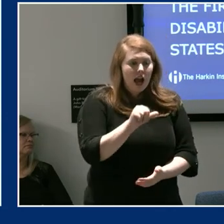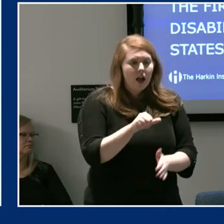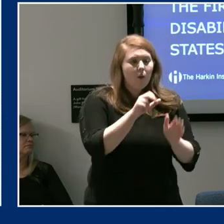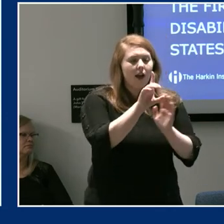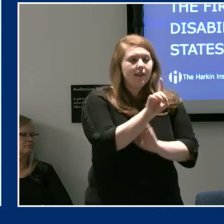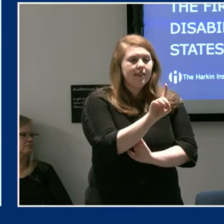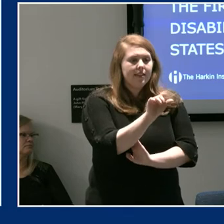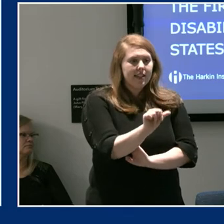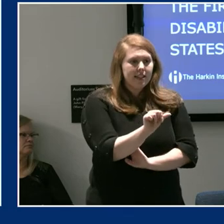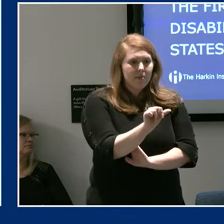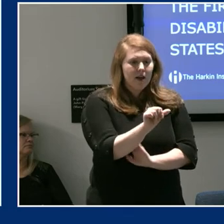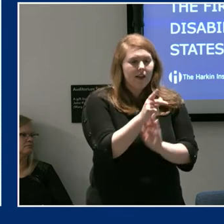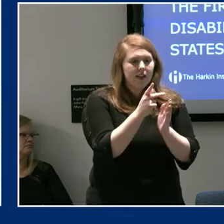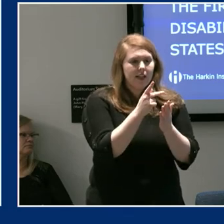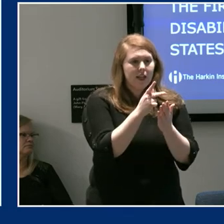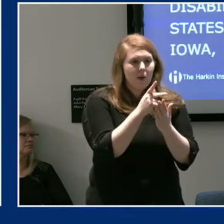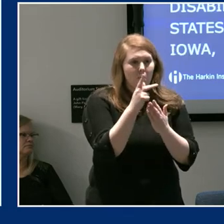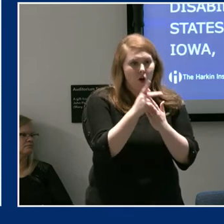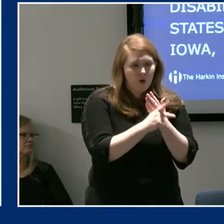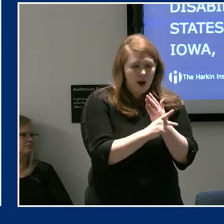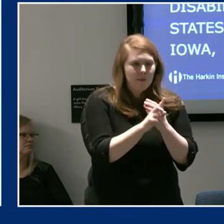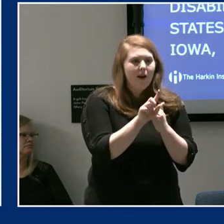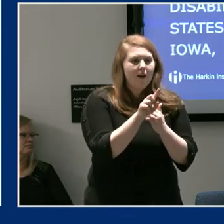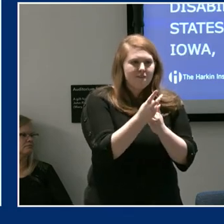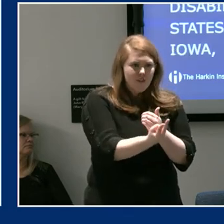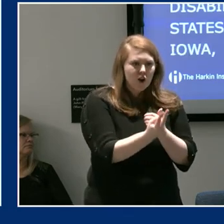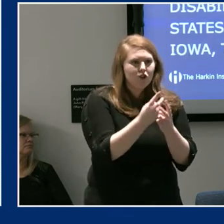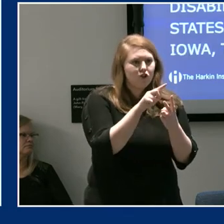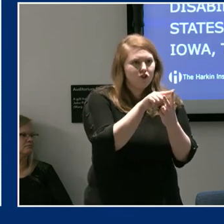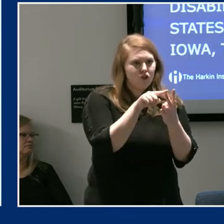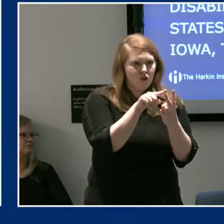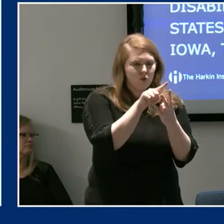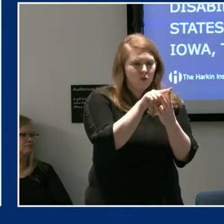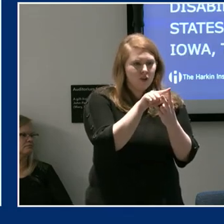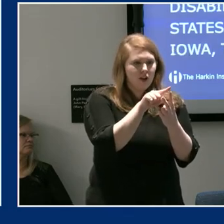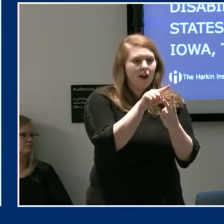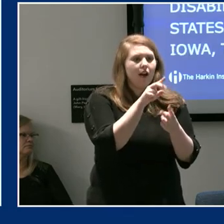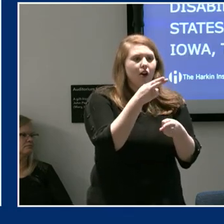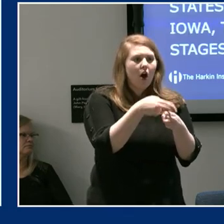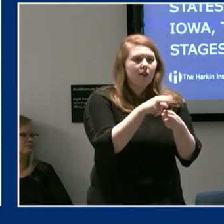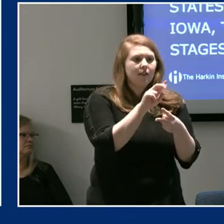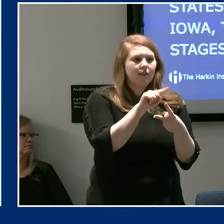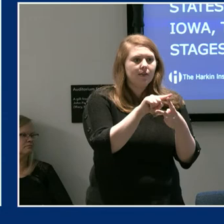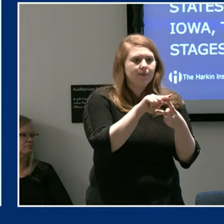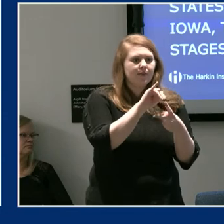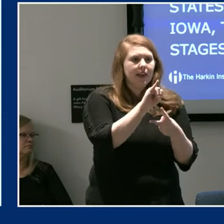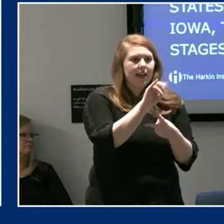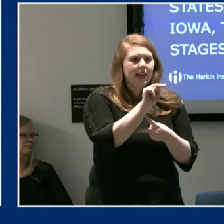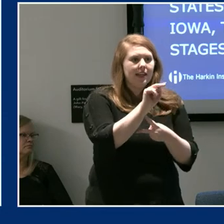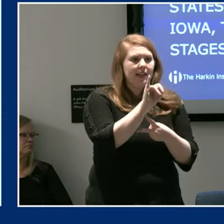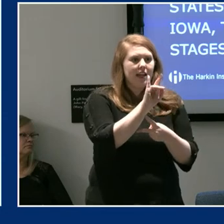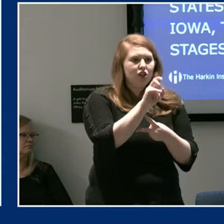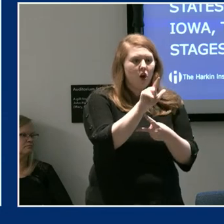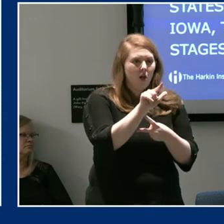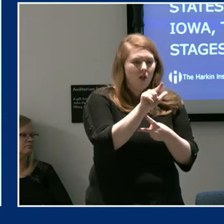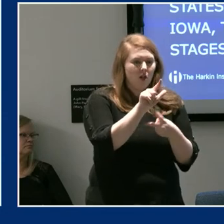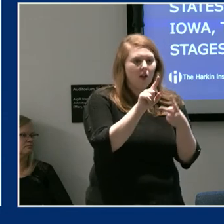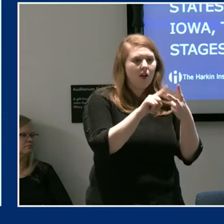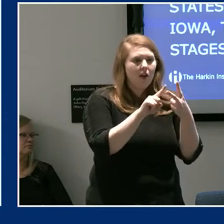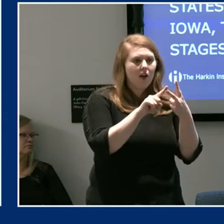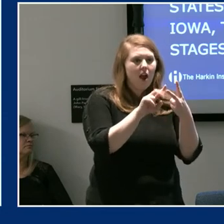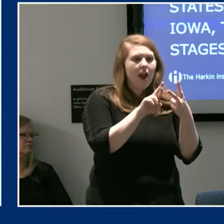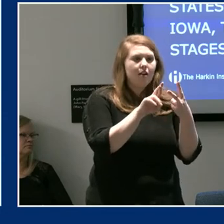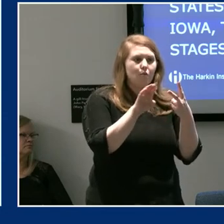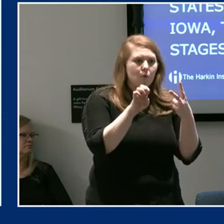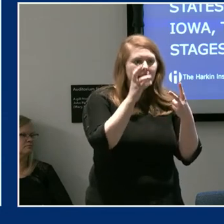program, first two stages, it's called initial and reconsideration stages, are done by the